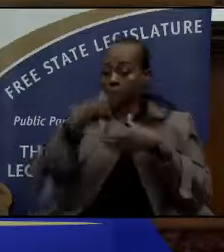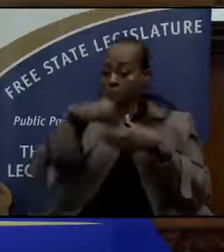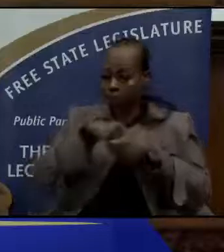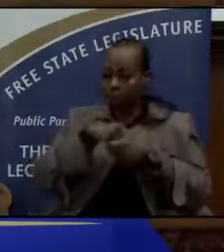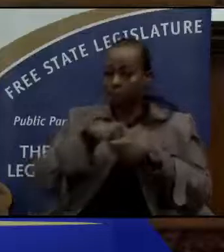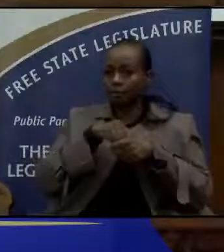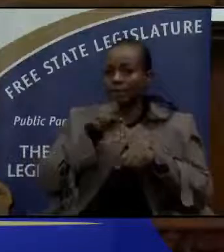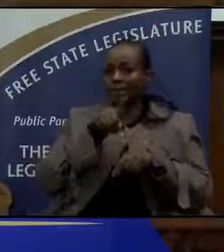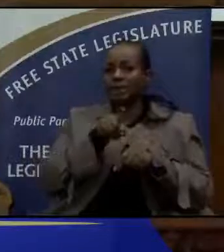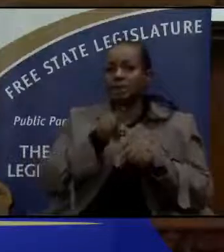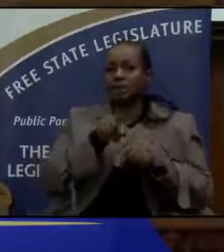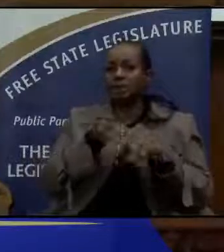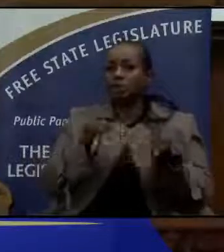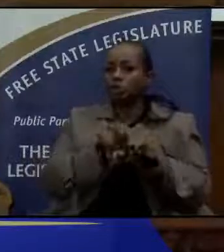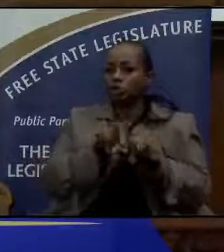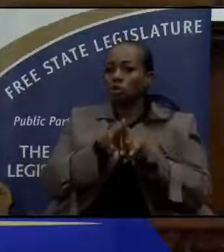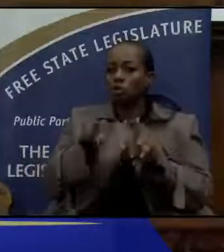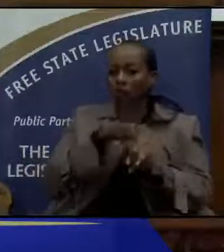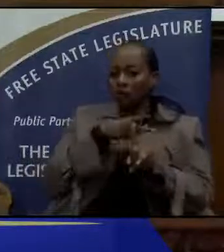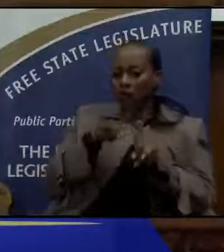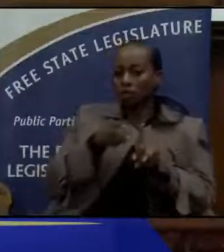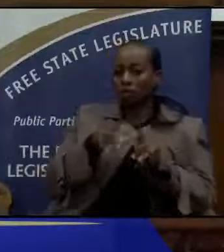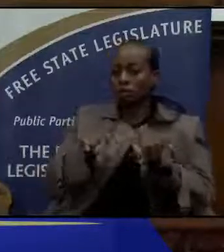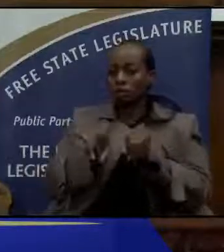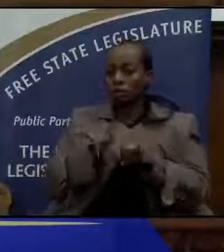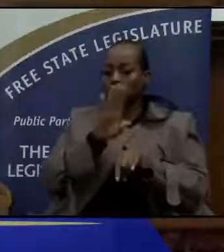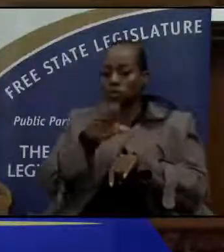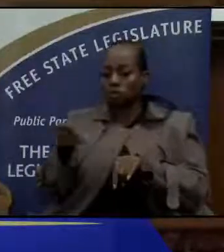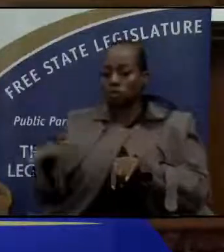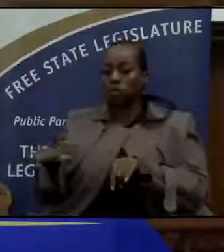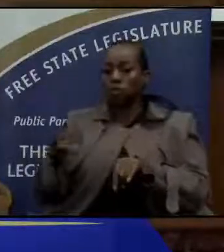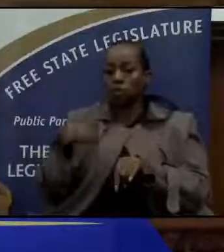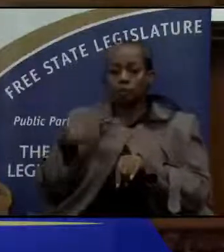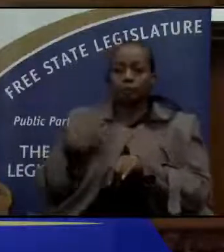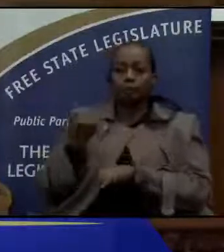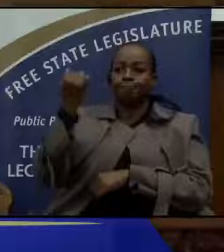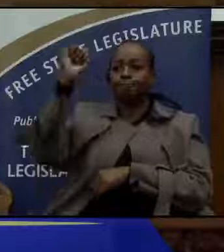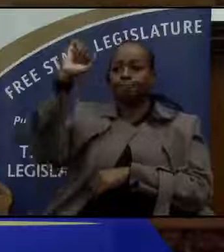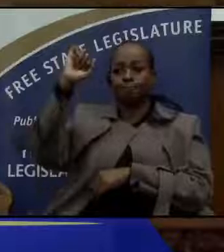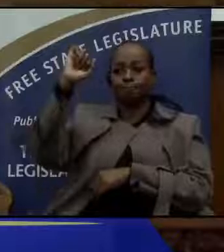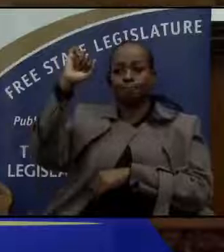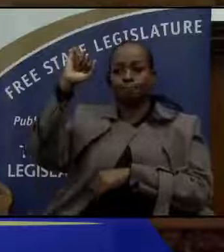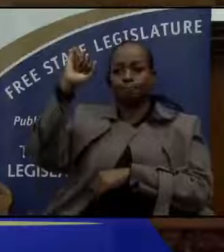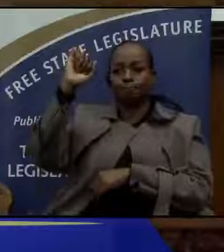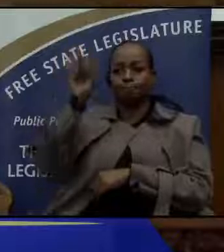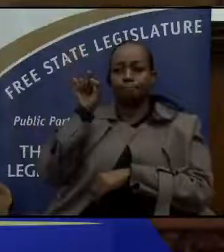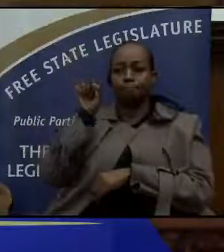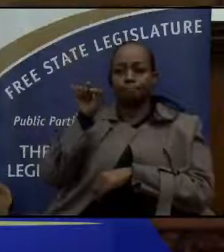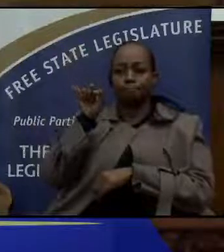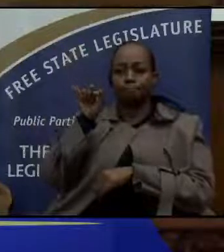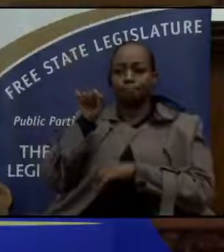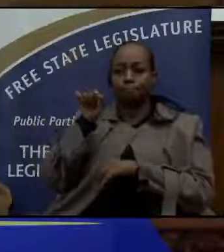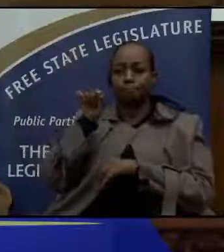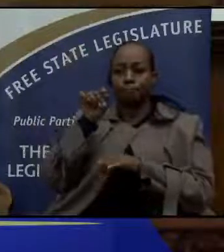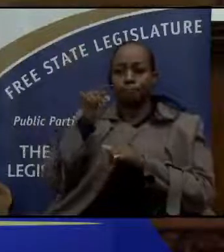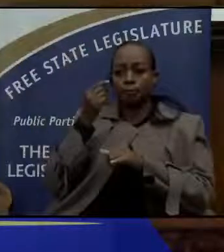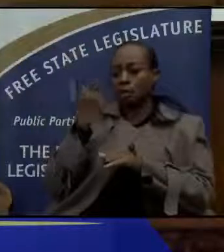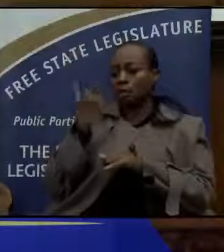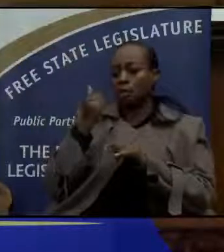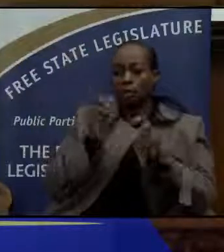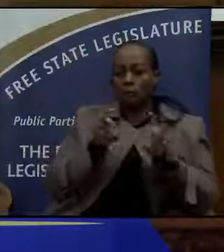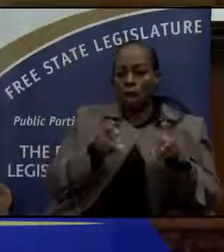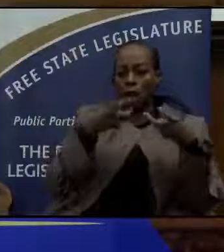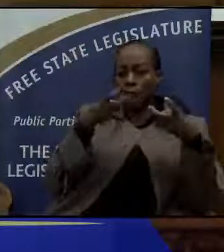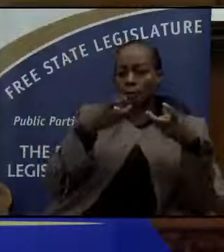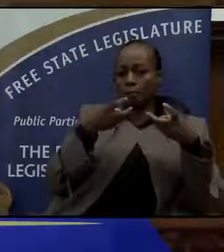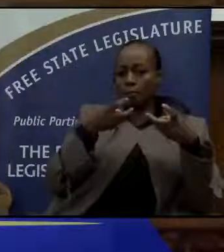drives violence against women and children. We condemn the recent brutal rape and murder of